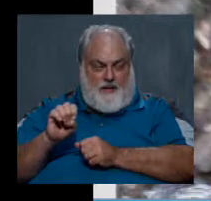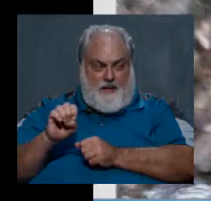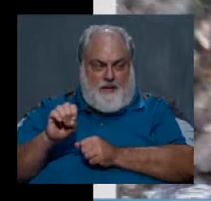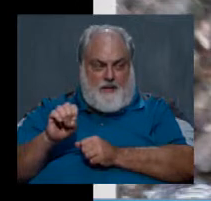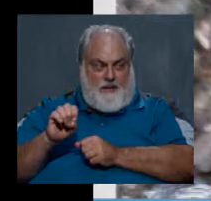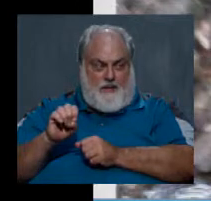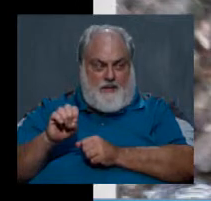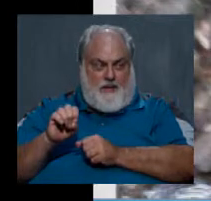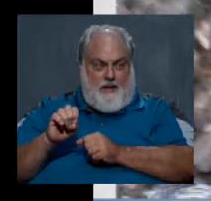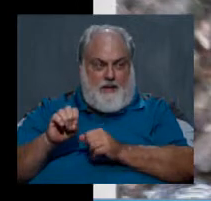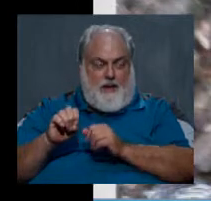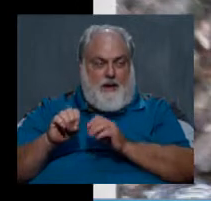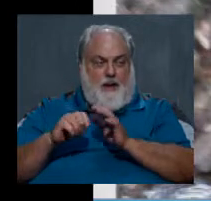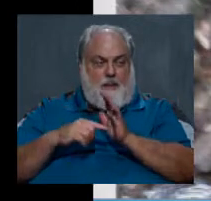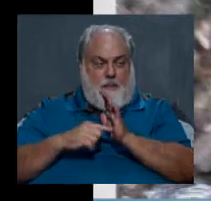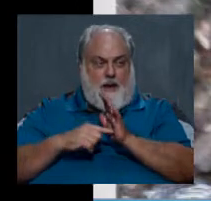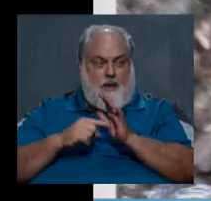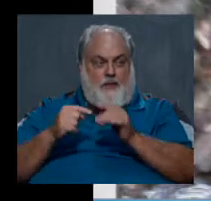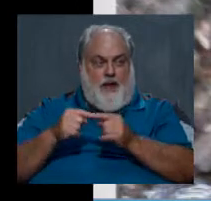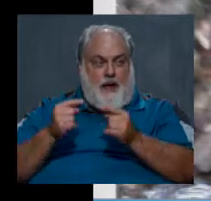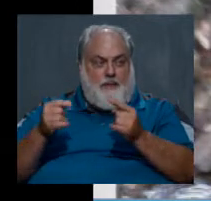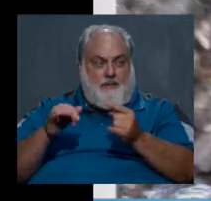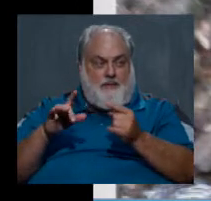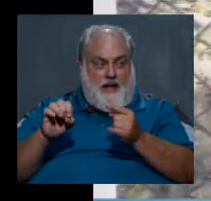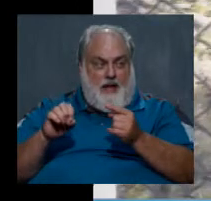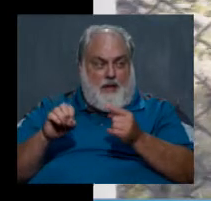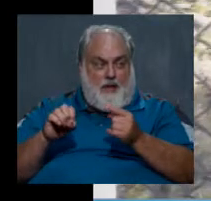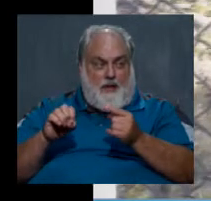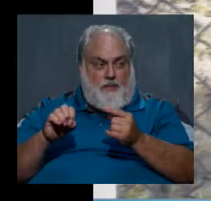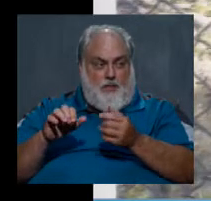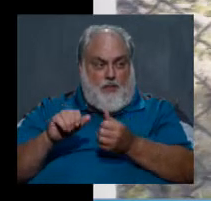That's another point on the other opposite side of the creek.